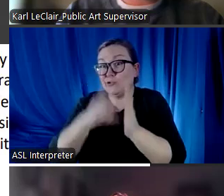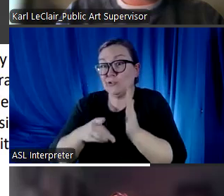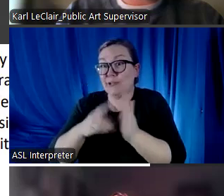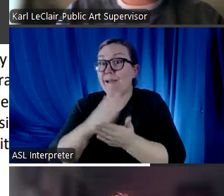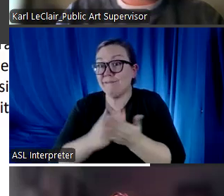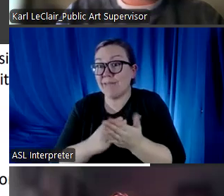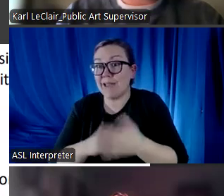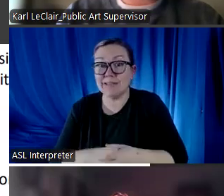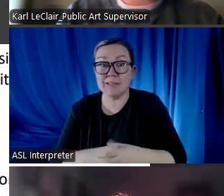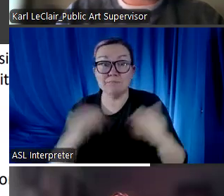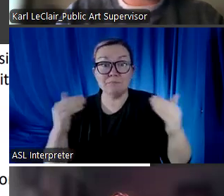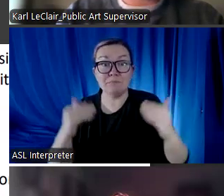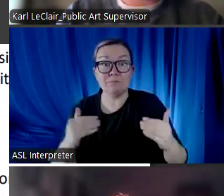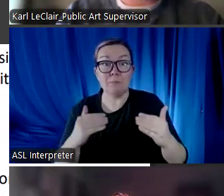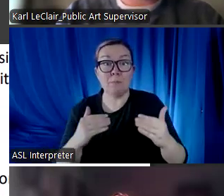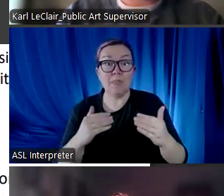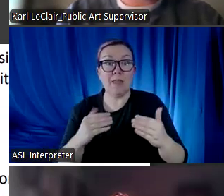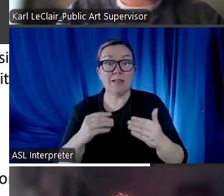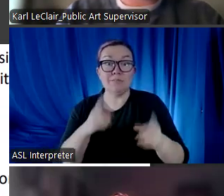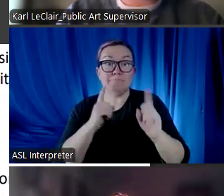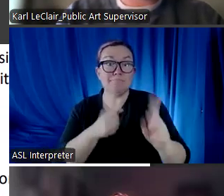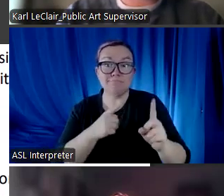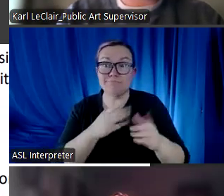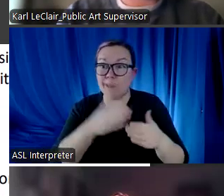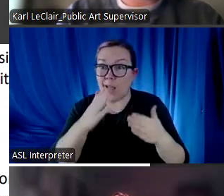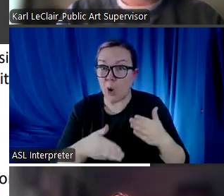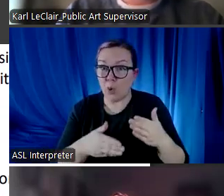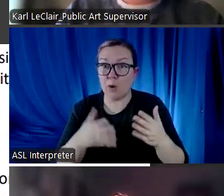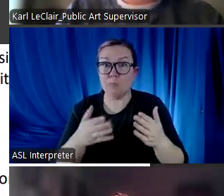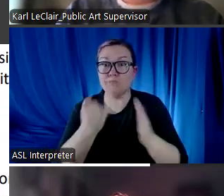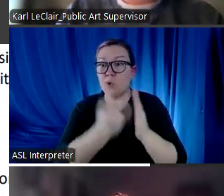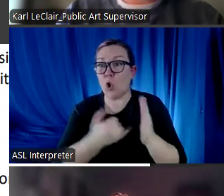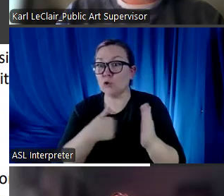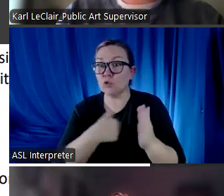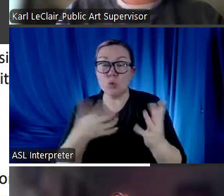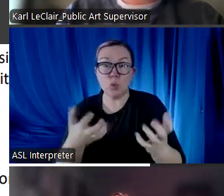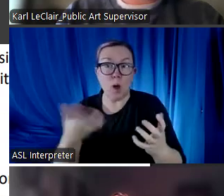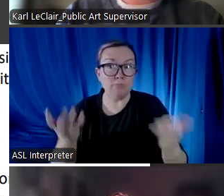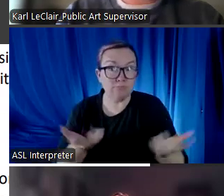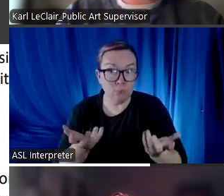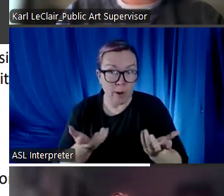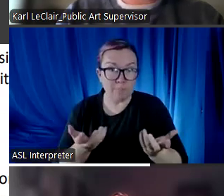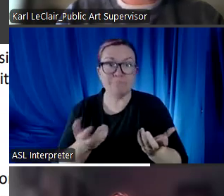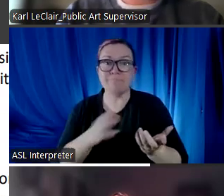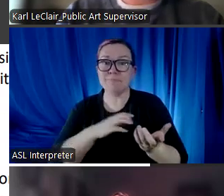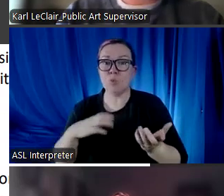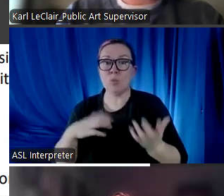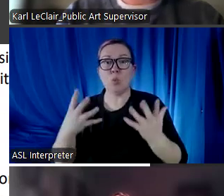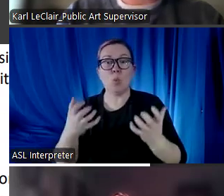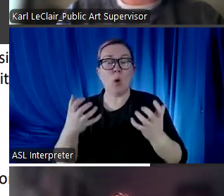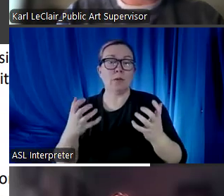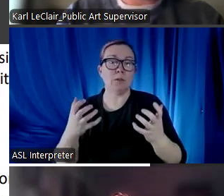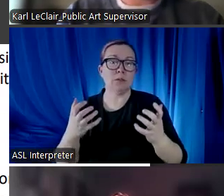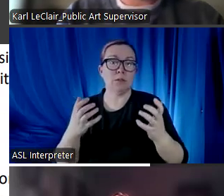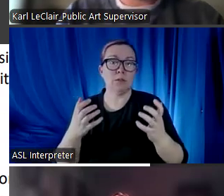Desired outcome section, this describes the artist that we're looking for. So, I think the committee is looking for